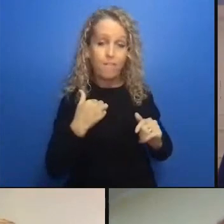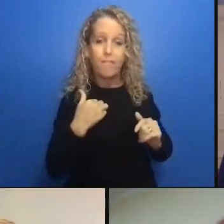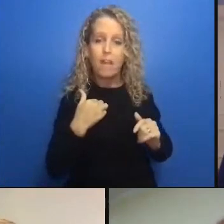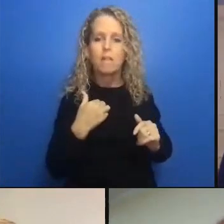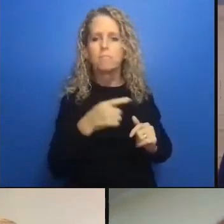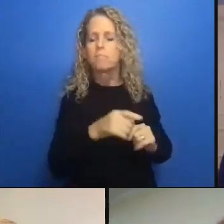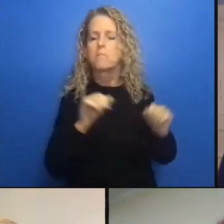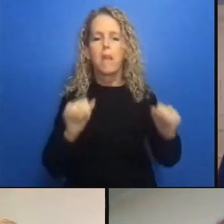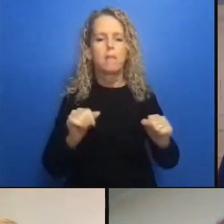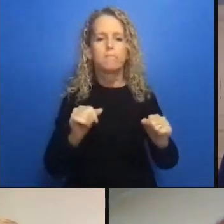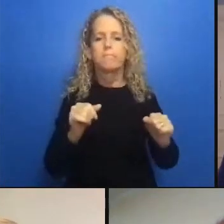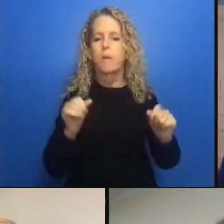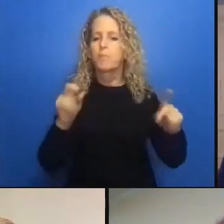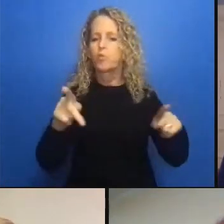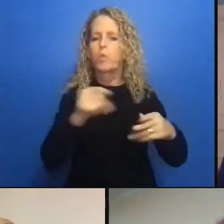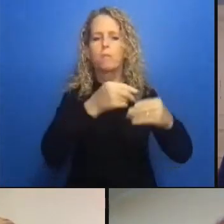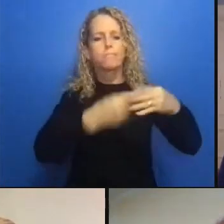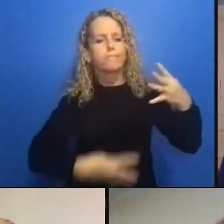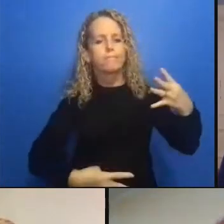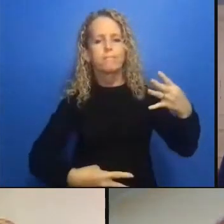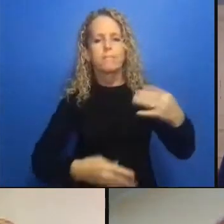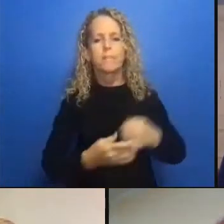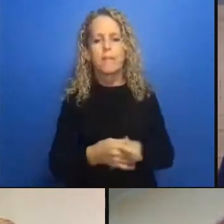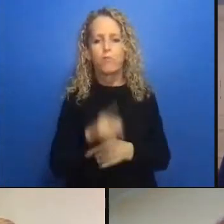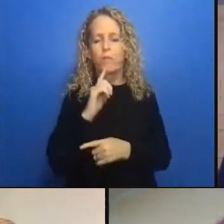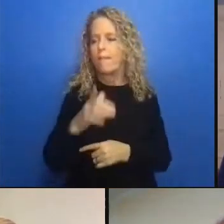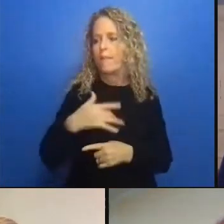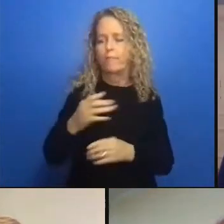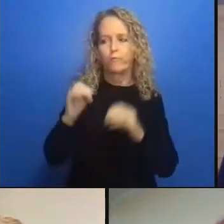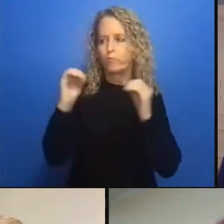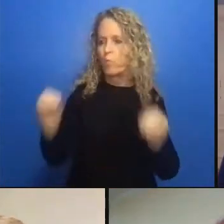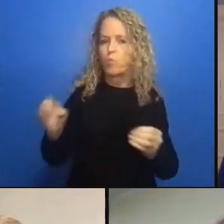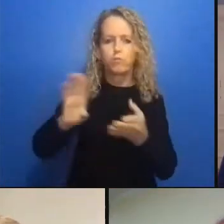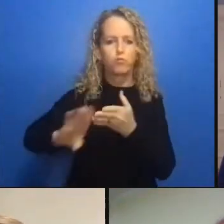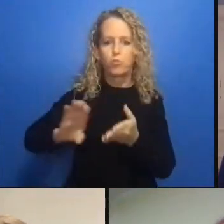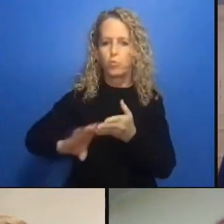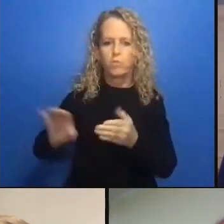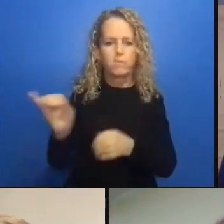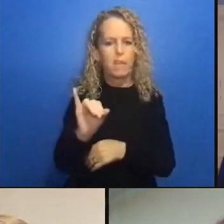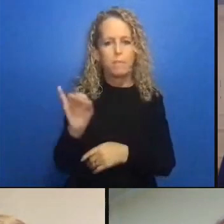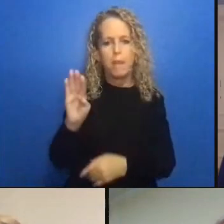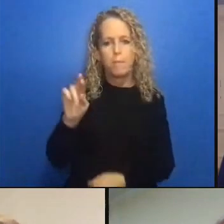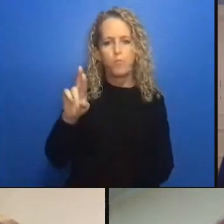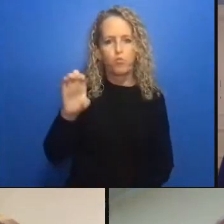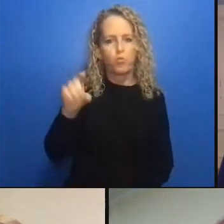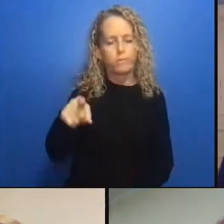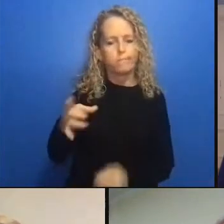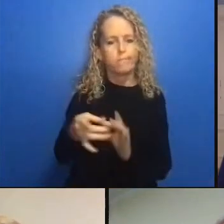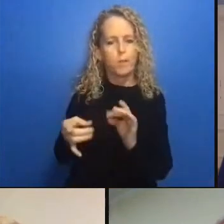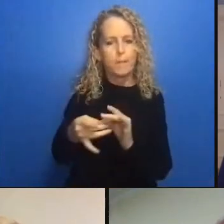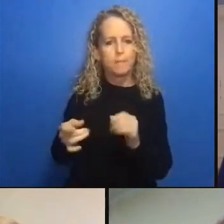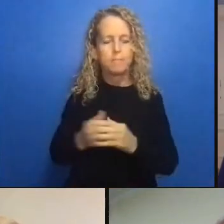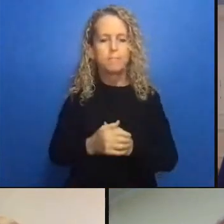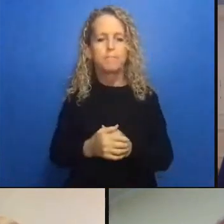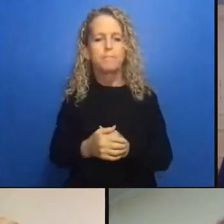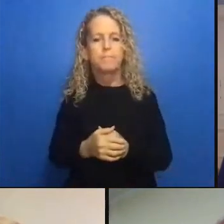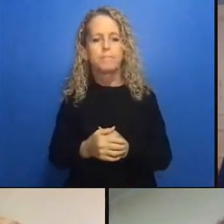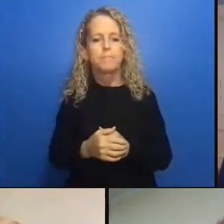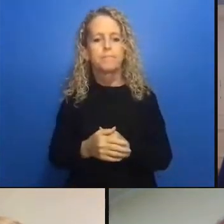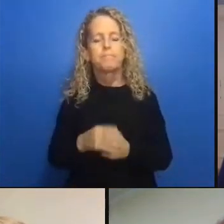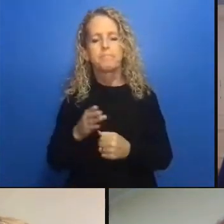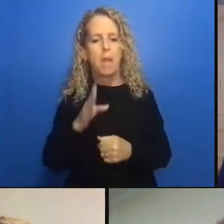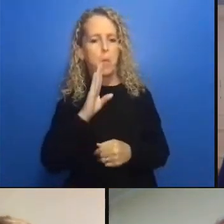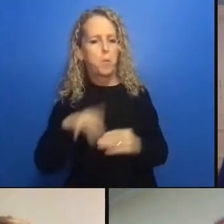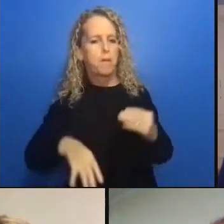moment. Yeah, and I'll jump in. So you know, Bruce and Andrew have highlighted the interconnectivity